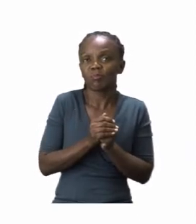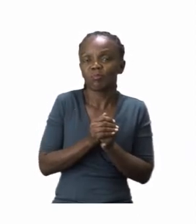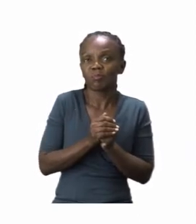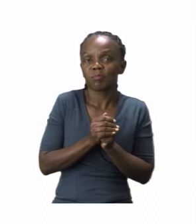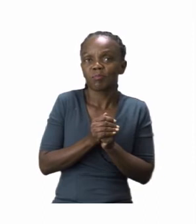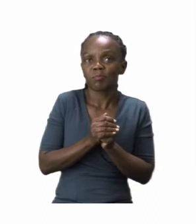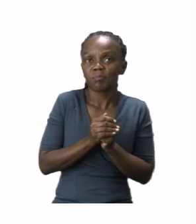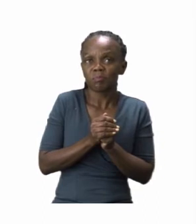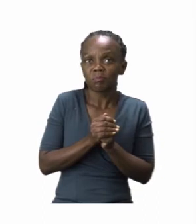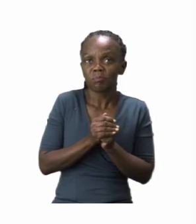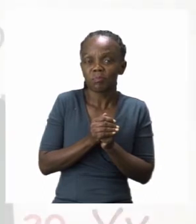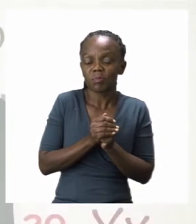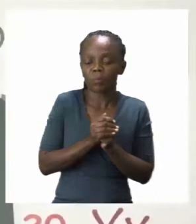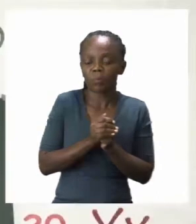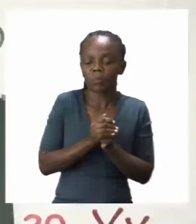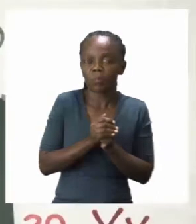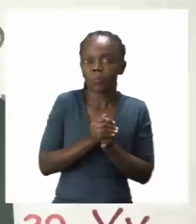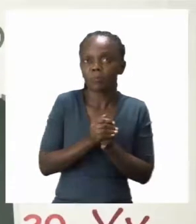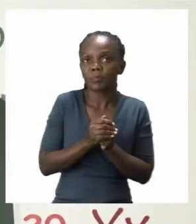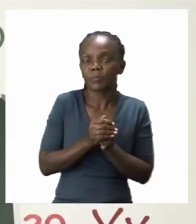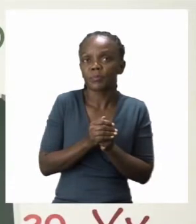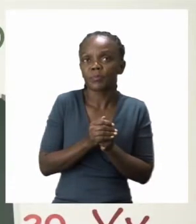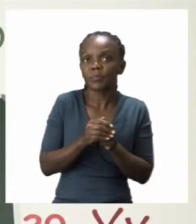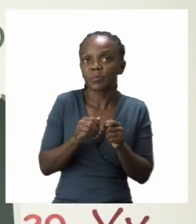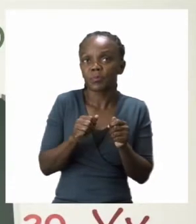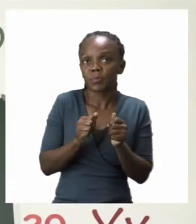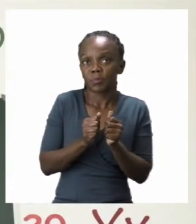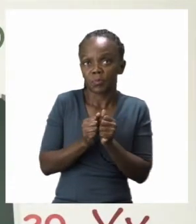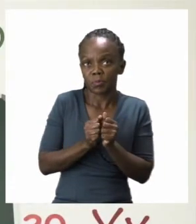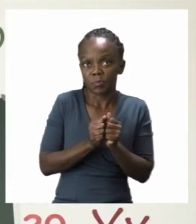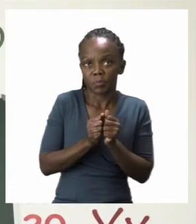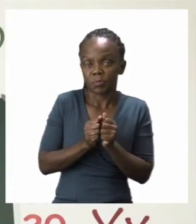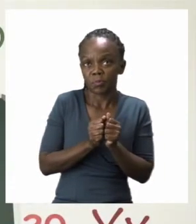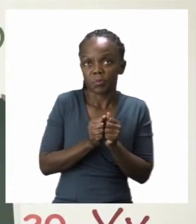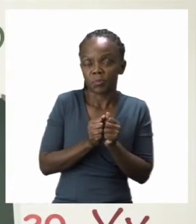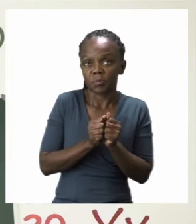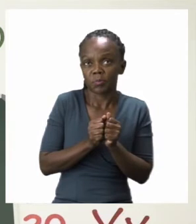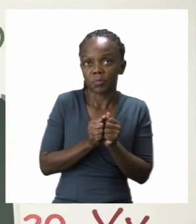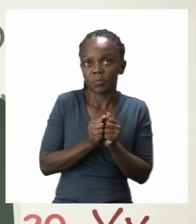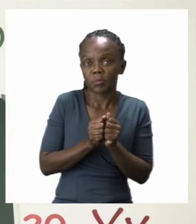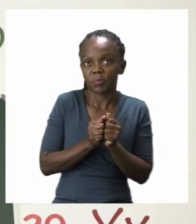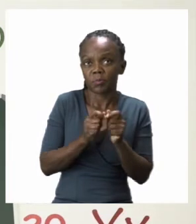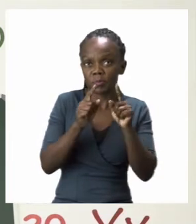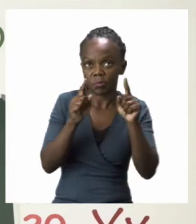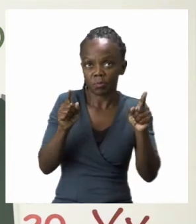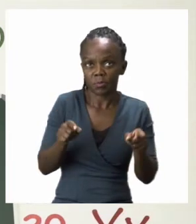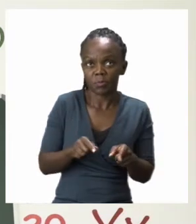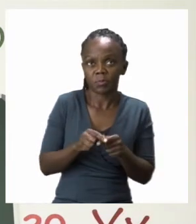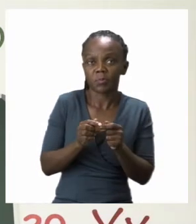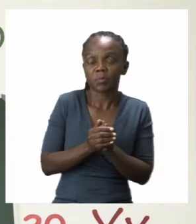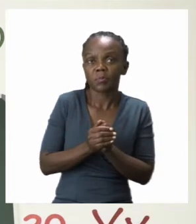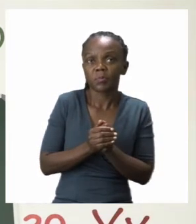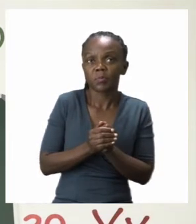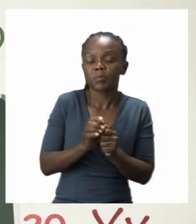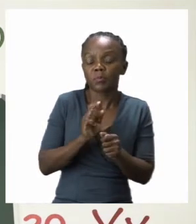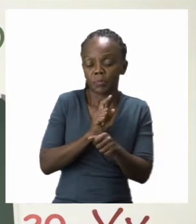yourself, let's try and do it together on the board. Now I have put 2 on the board and we're going to do the